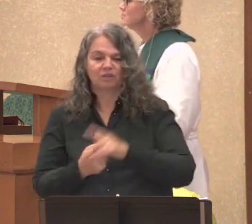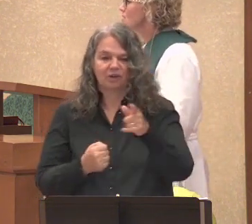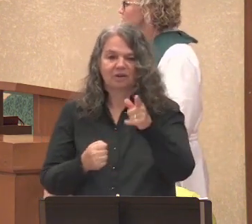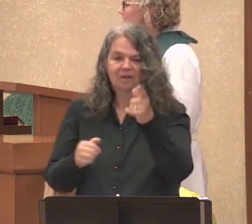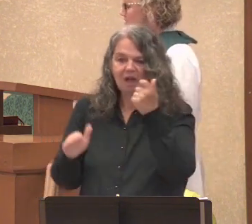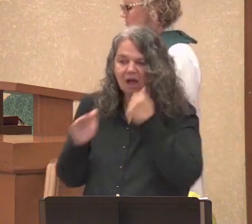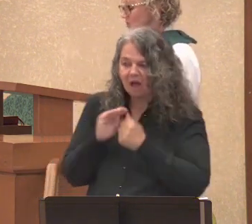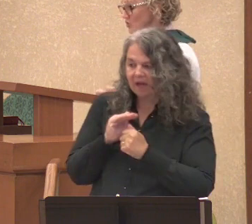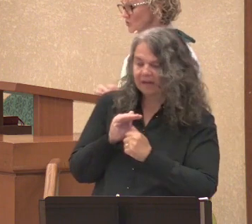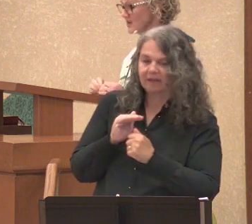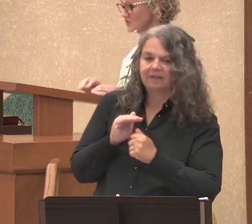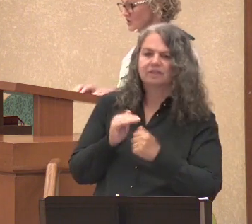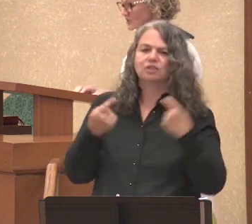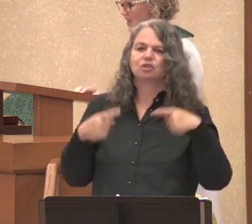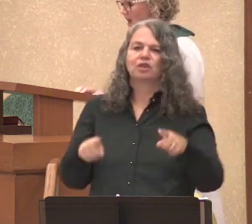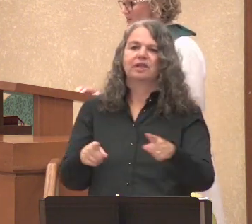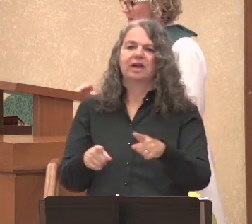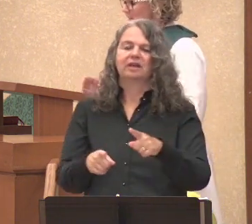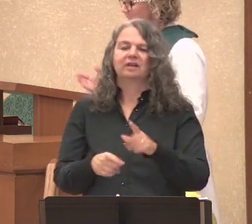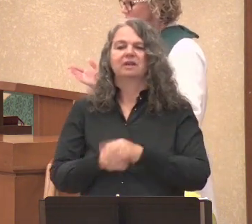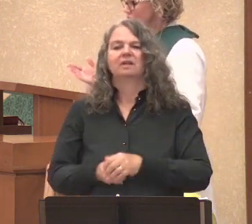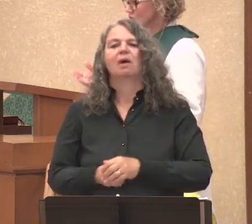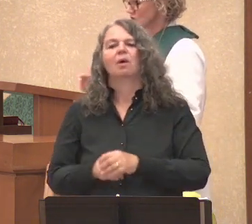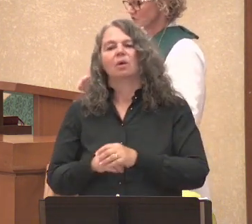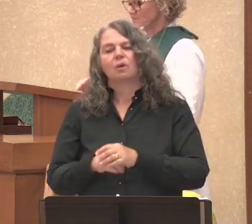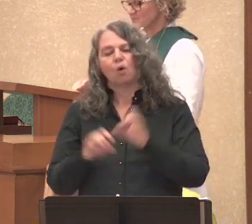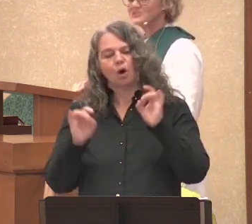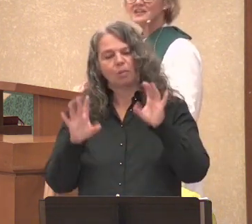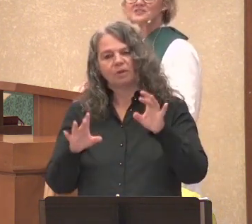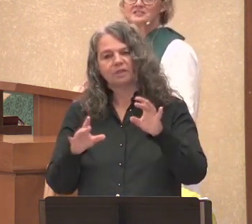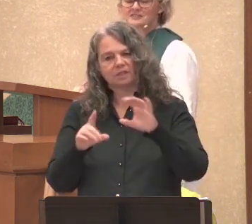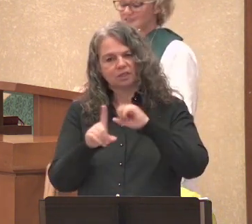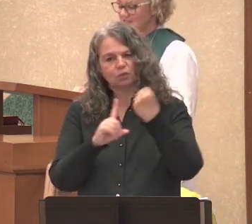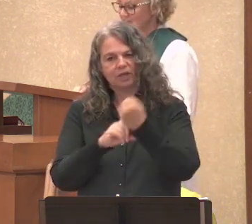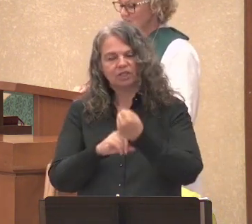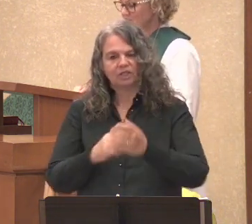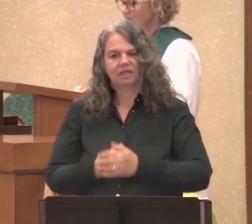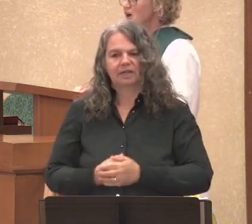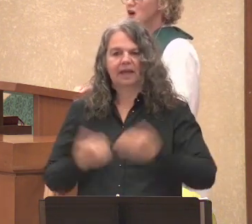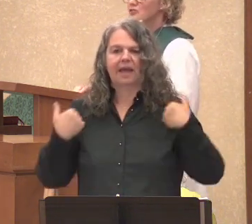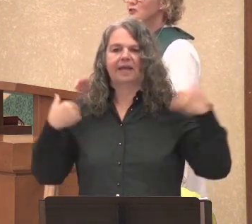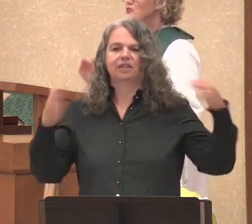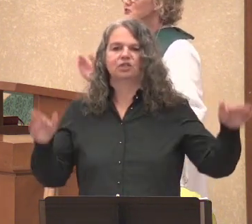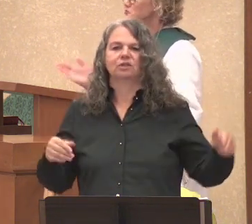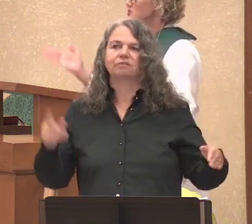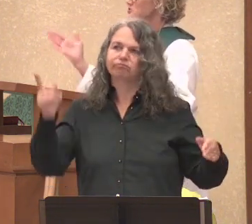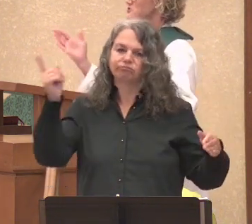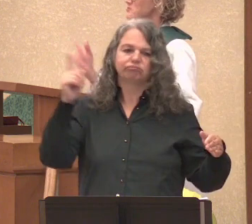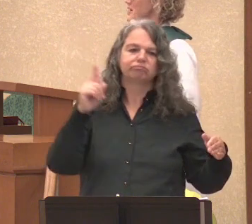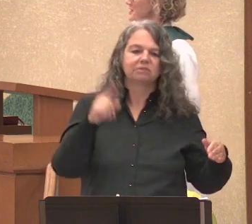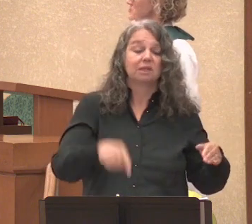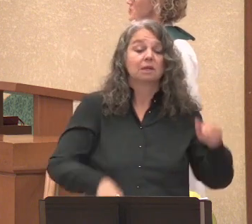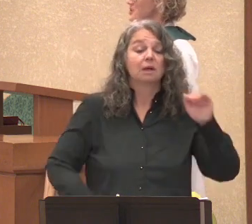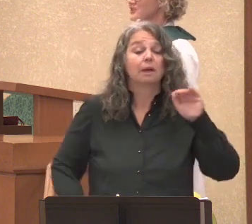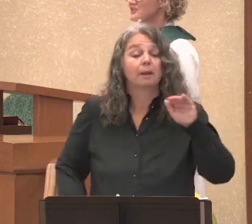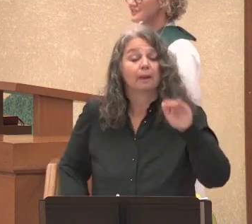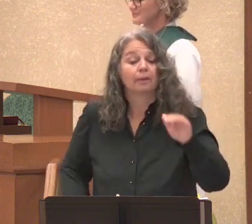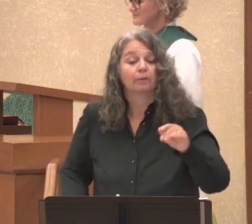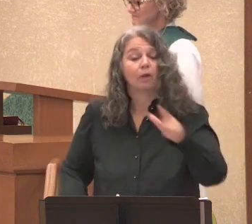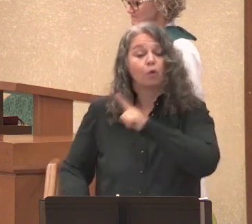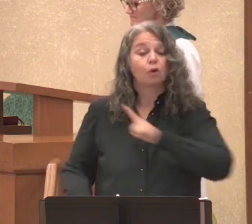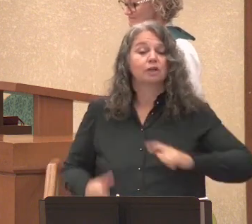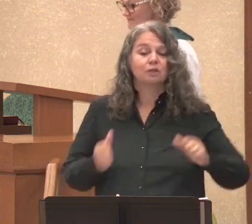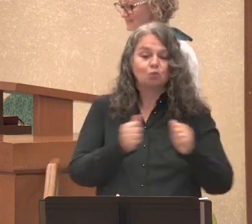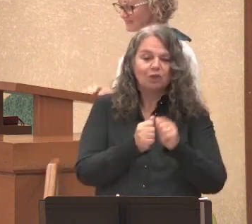this depressing situation that an angel shows up and says to Gideon, "The Lord is with you, mighty warrior."